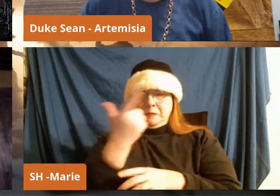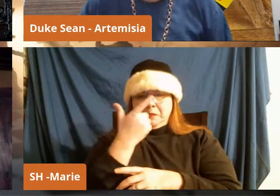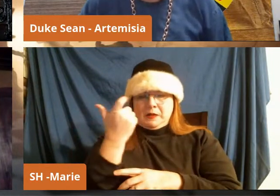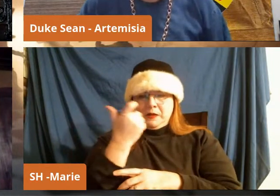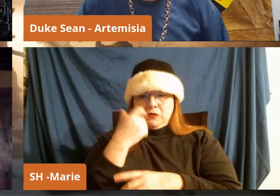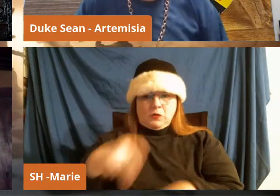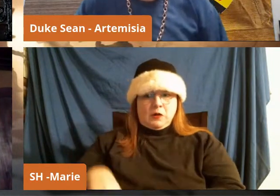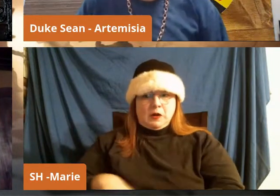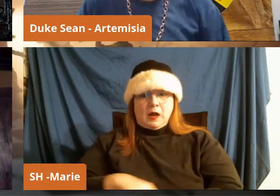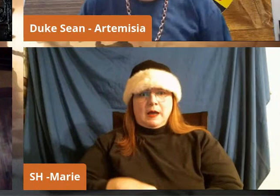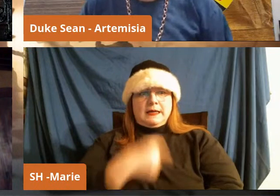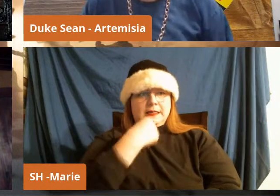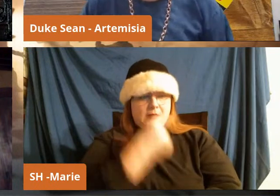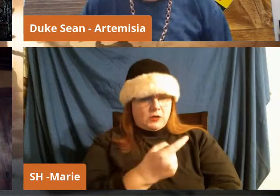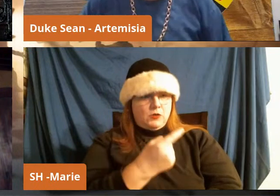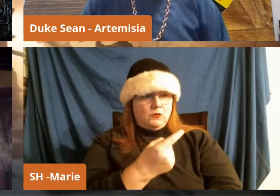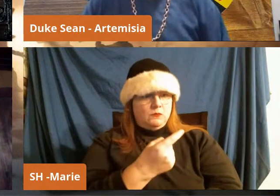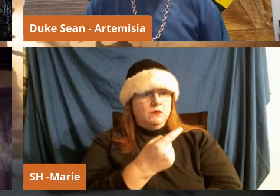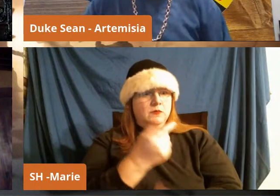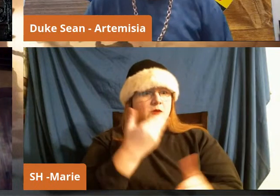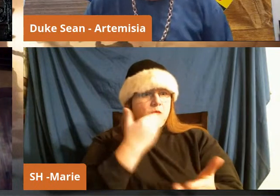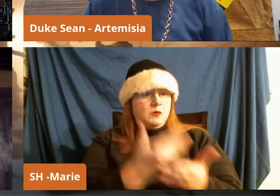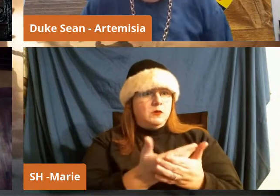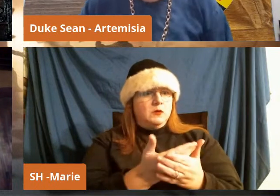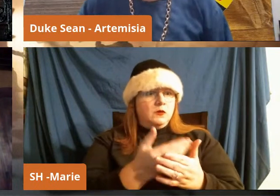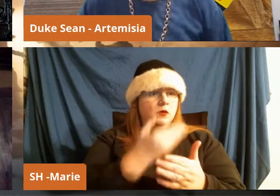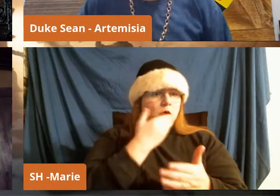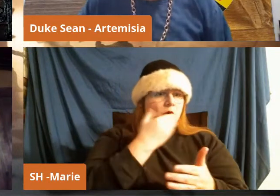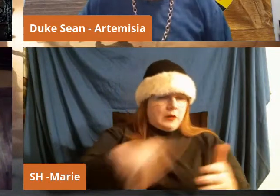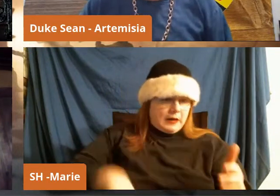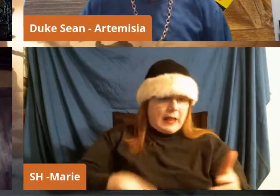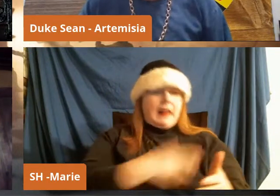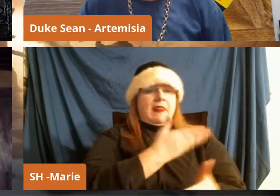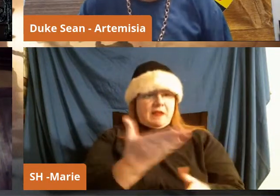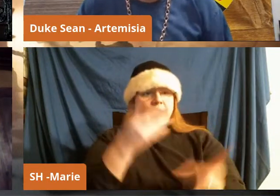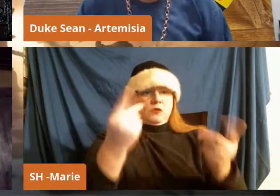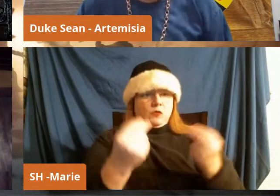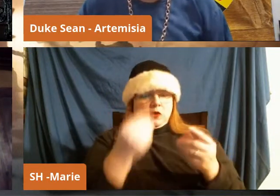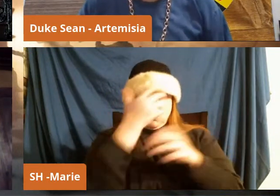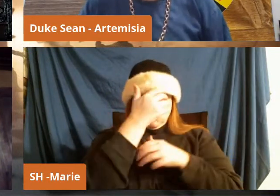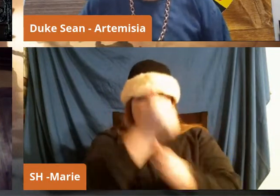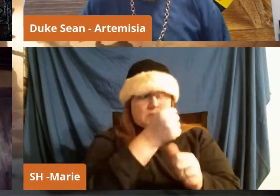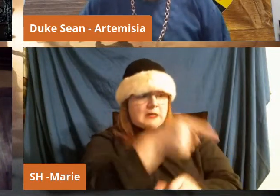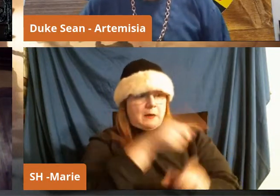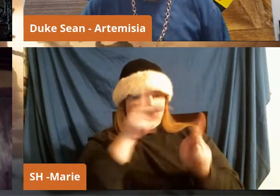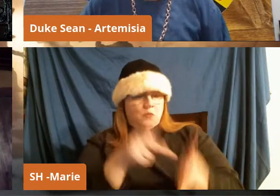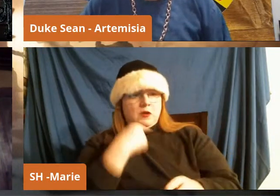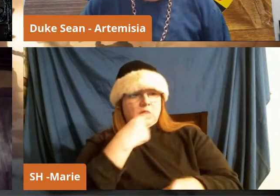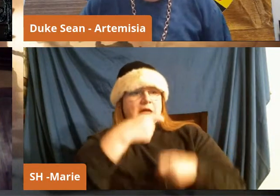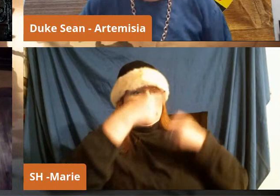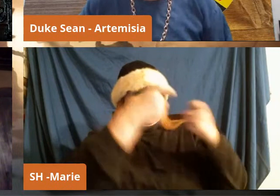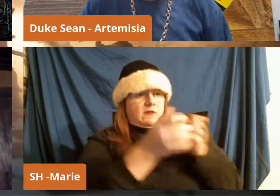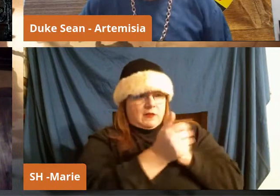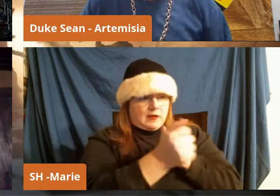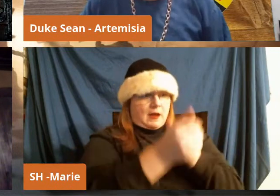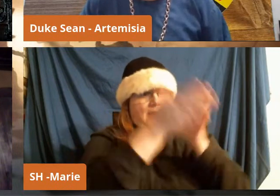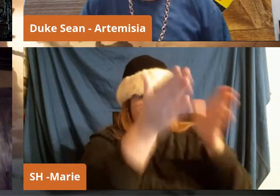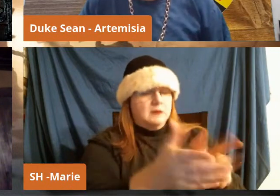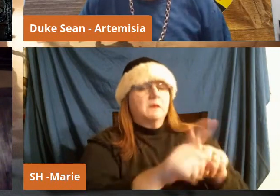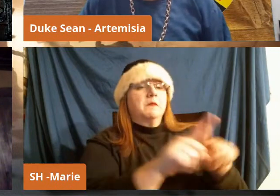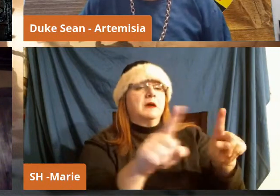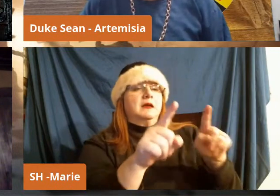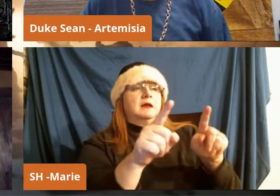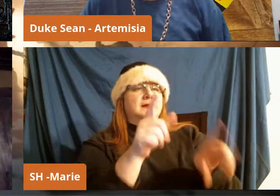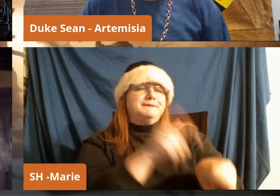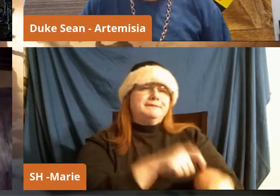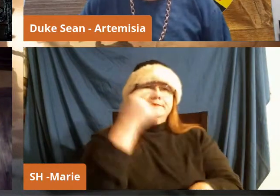your knight tells you that these things are knightly things to do, and you trust them to give you that guidance. But it takes